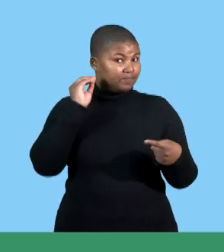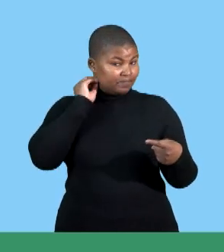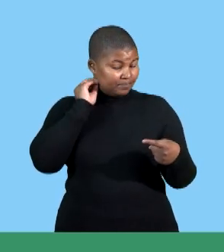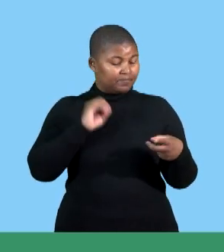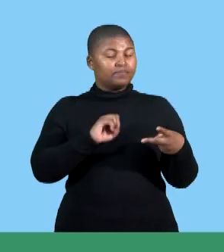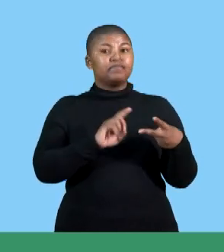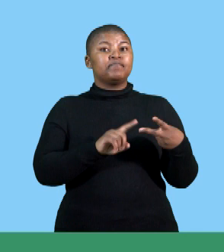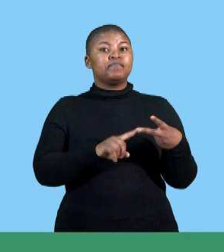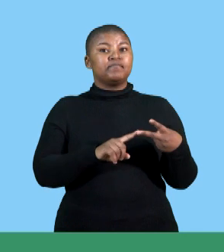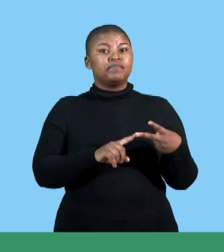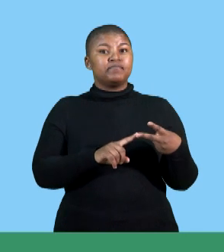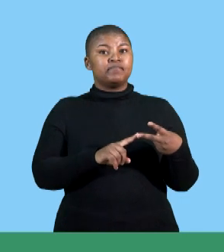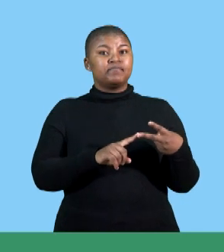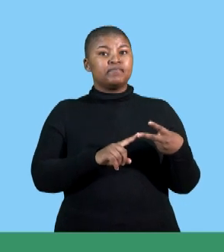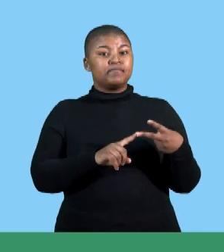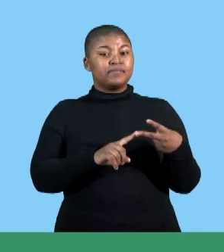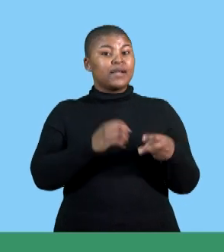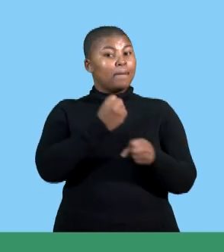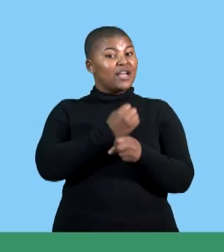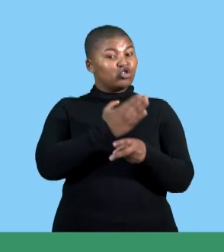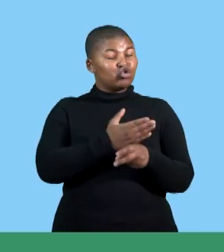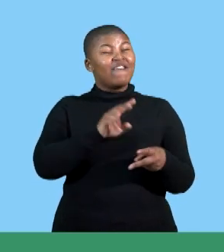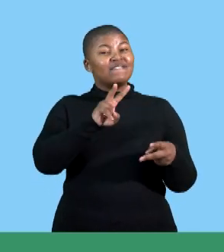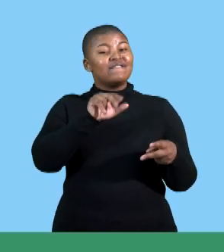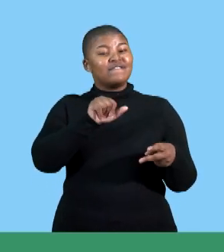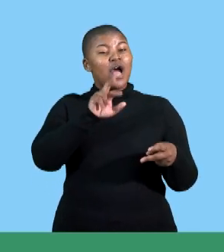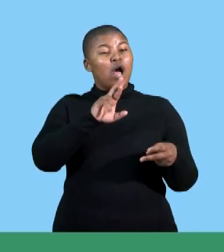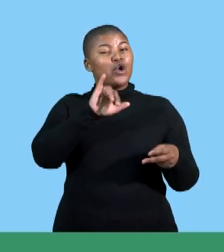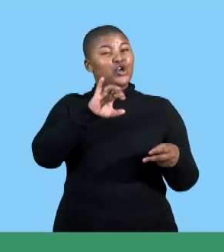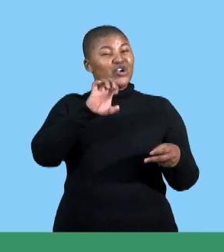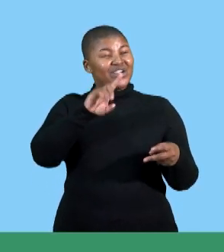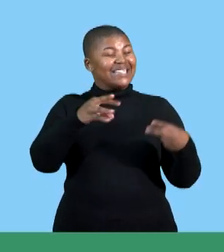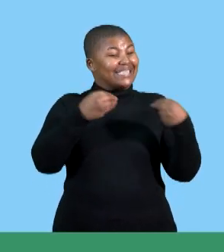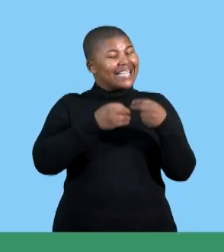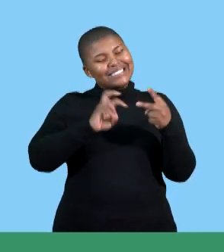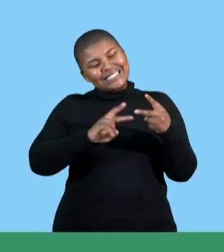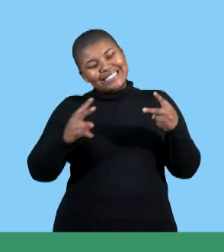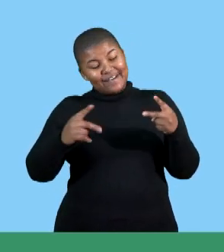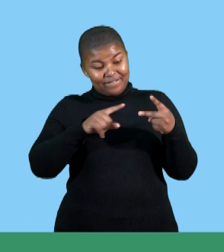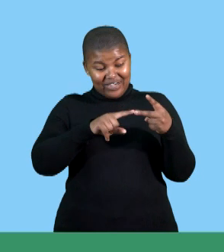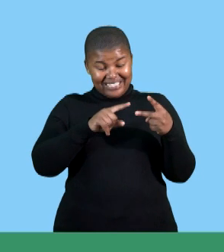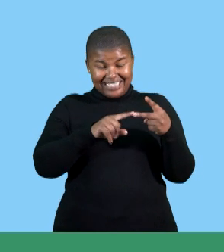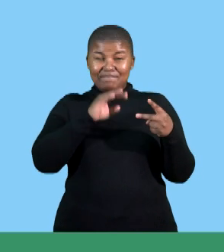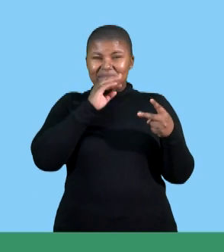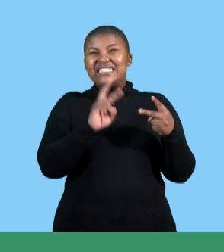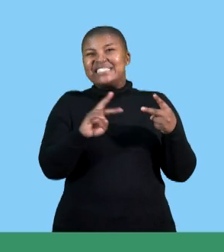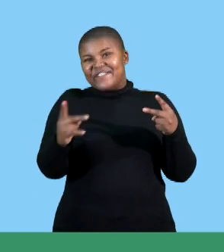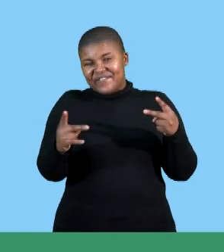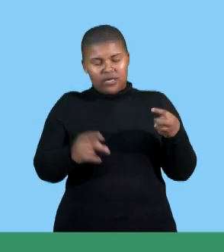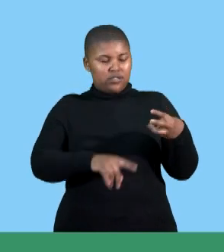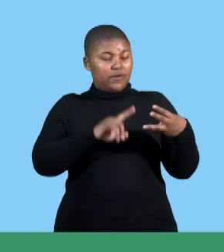Remember, thinking original, not only original, varied, things that is different, basically